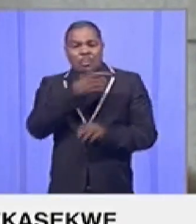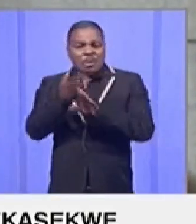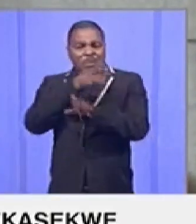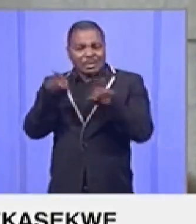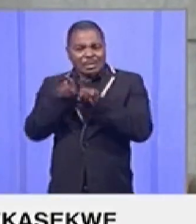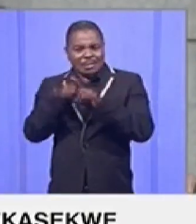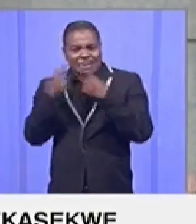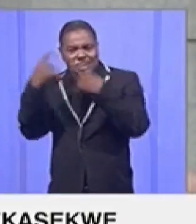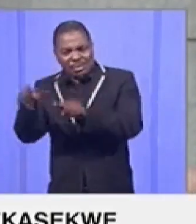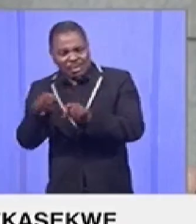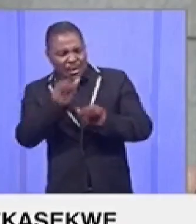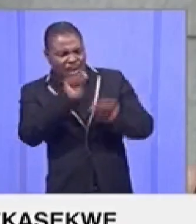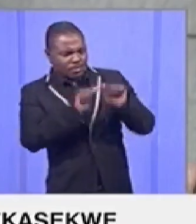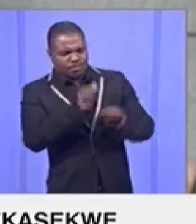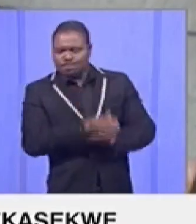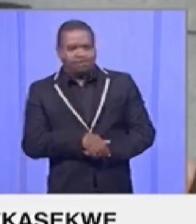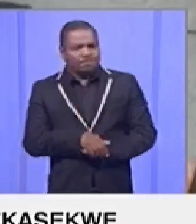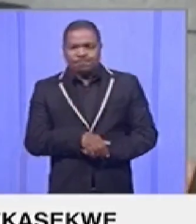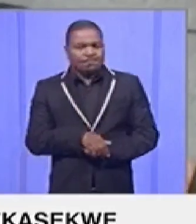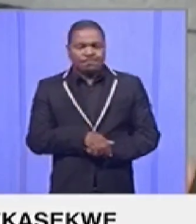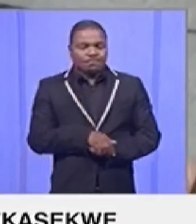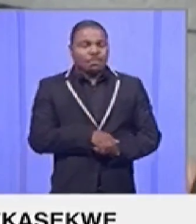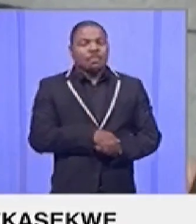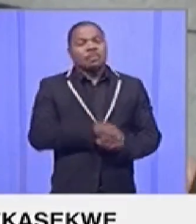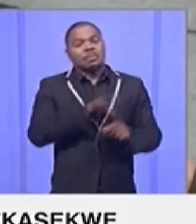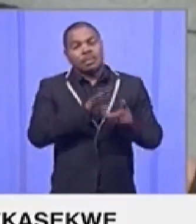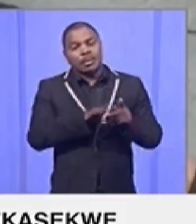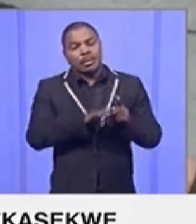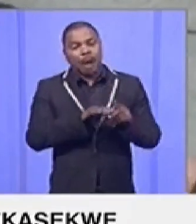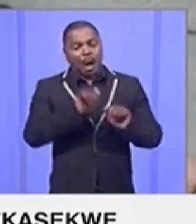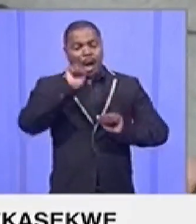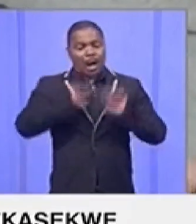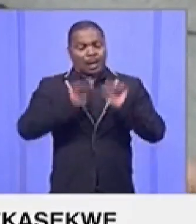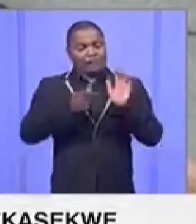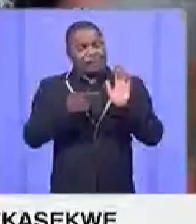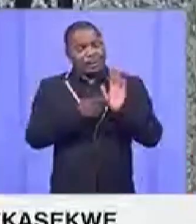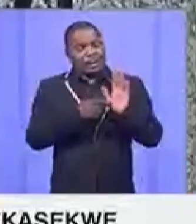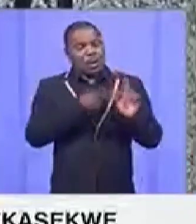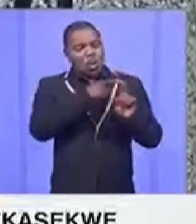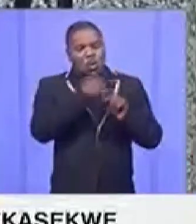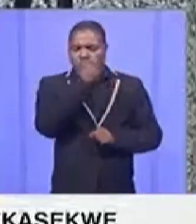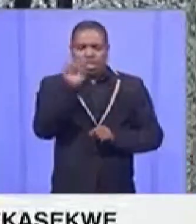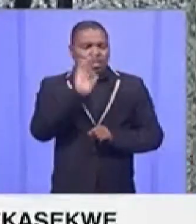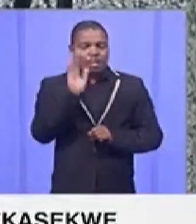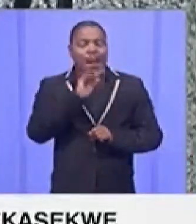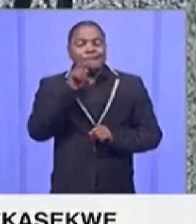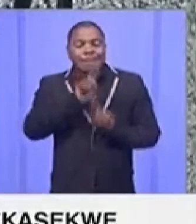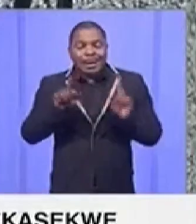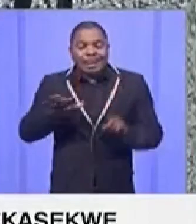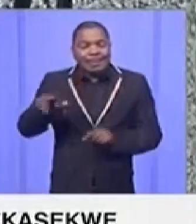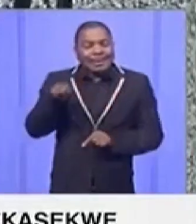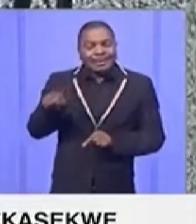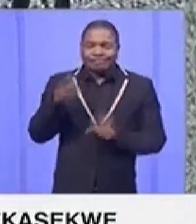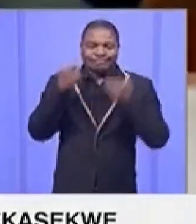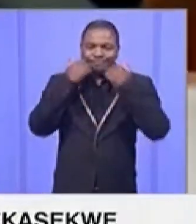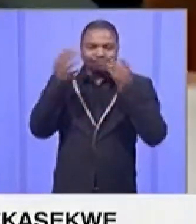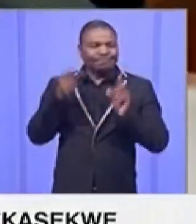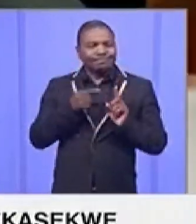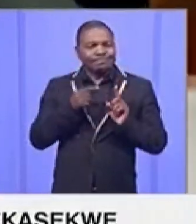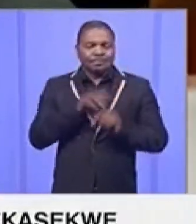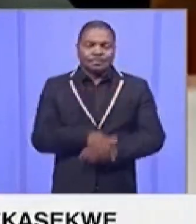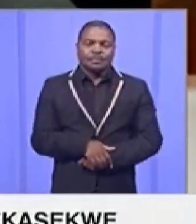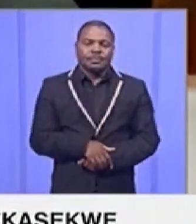for assessment. He was not opposed to assessment per se, but the place of assessment, that was the